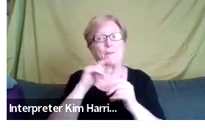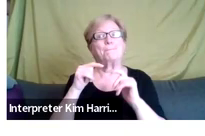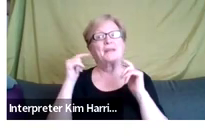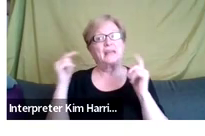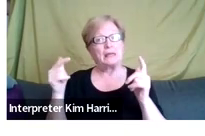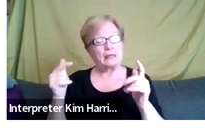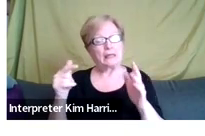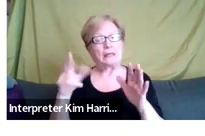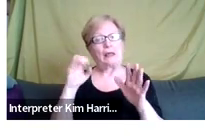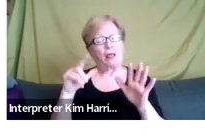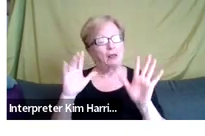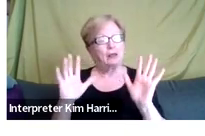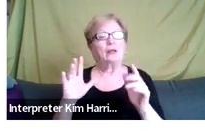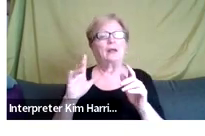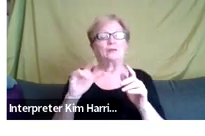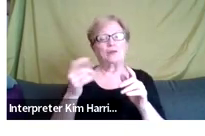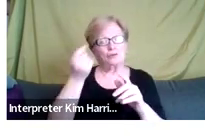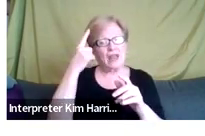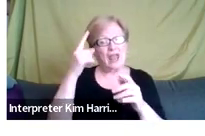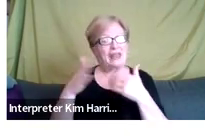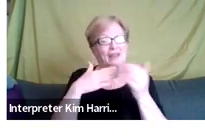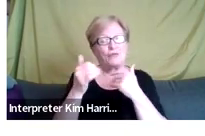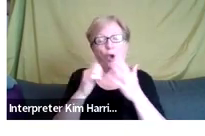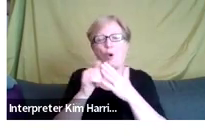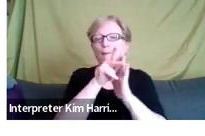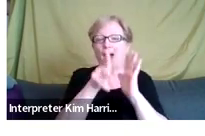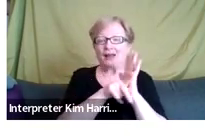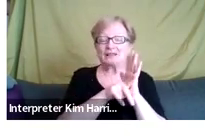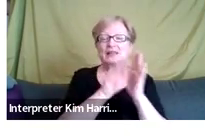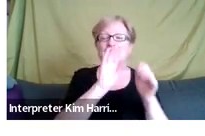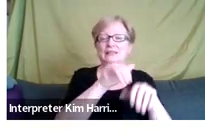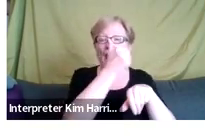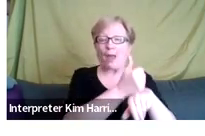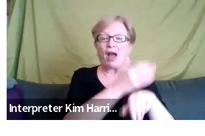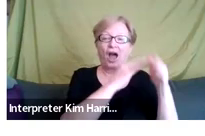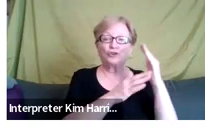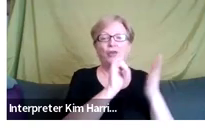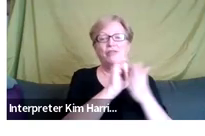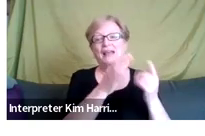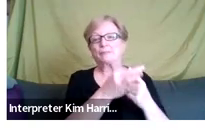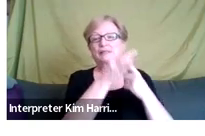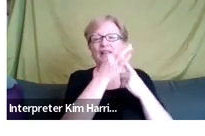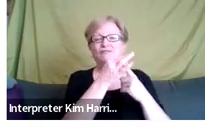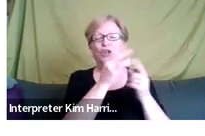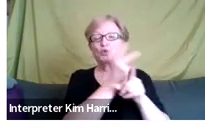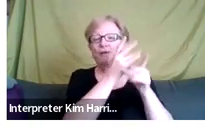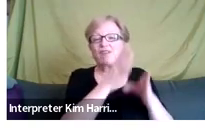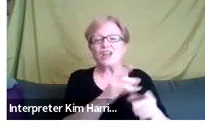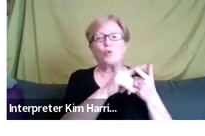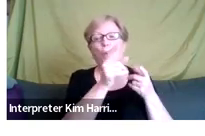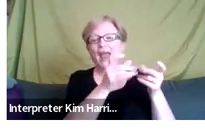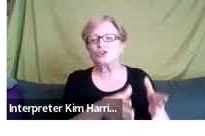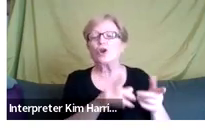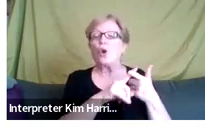Understanding that simply because a policy was put in under a specific supervisor or manager, we